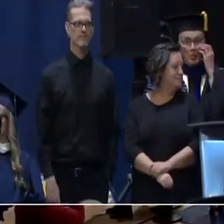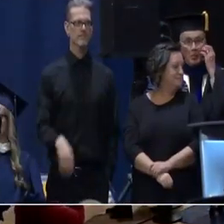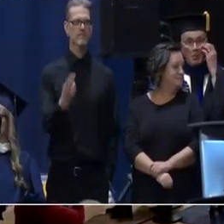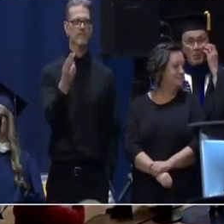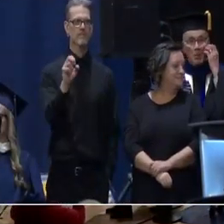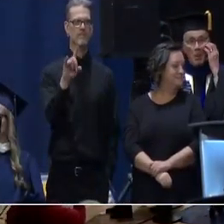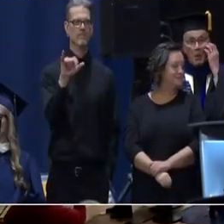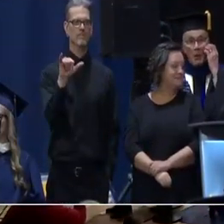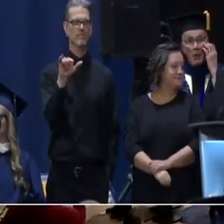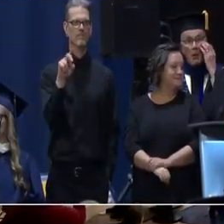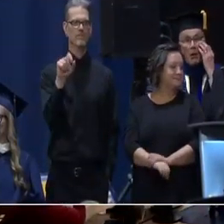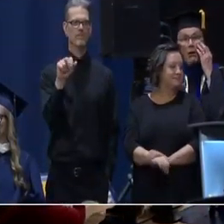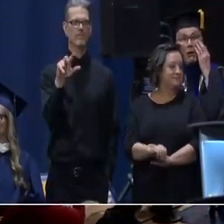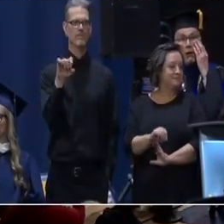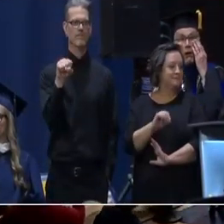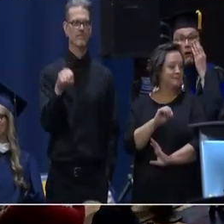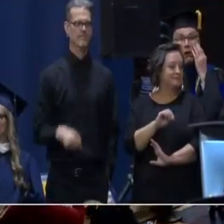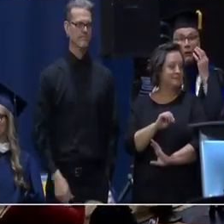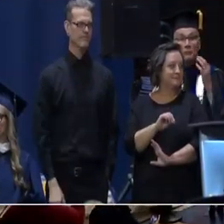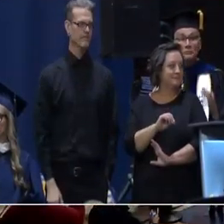Haley Davis.